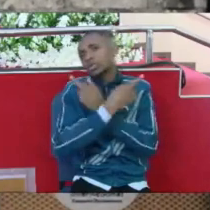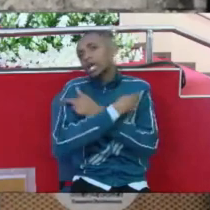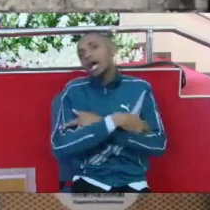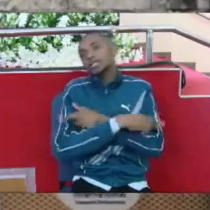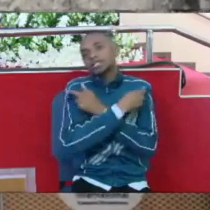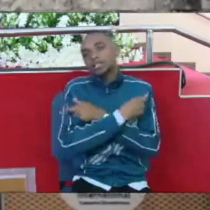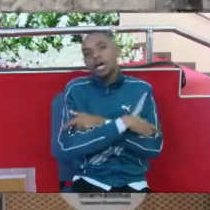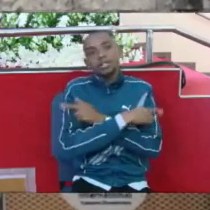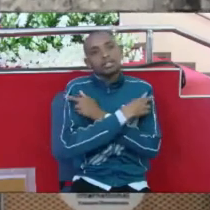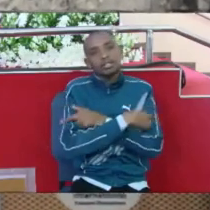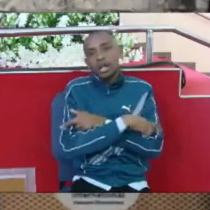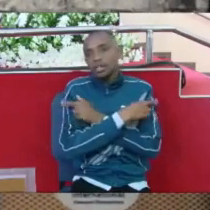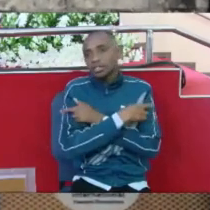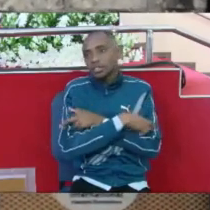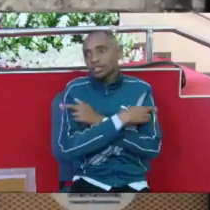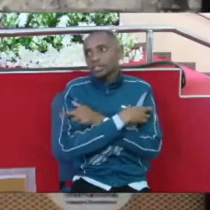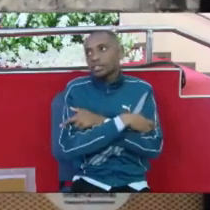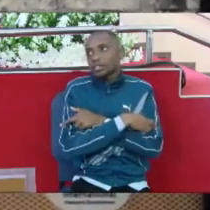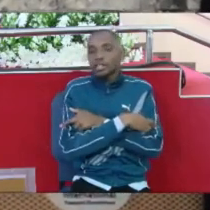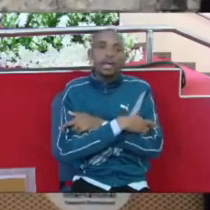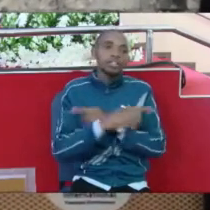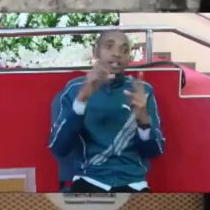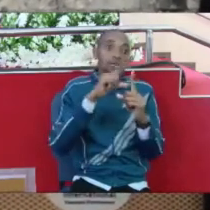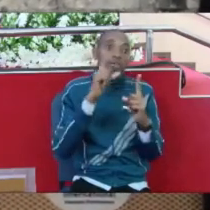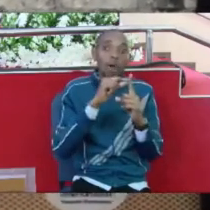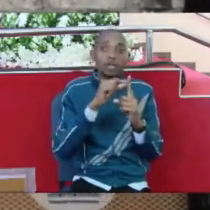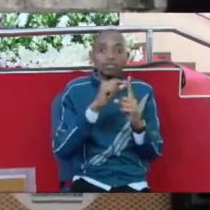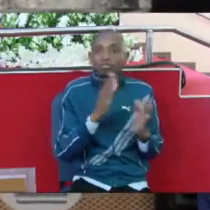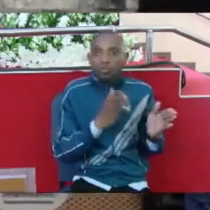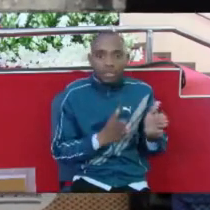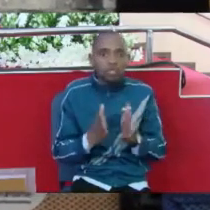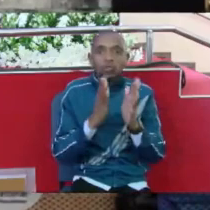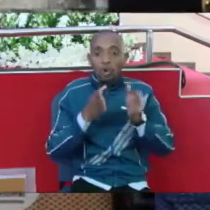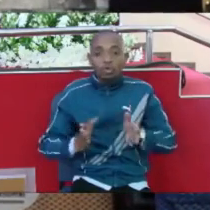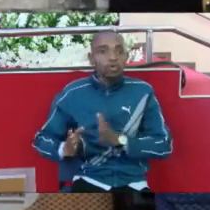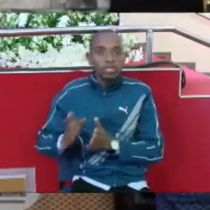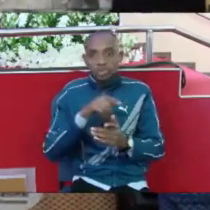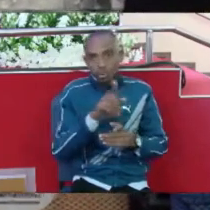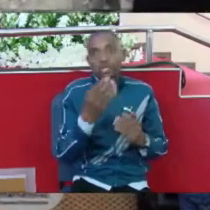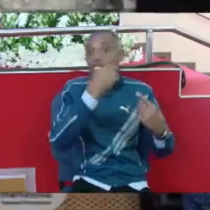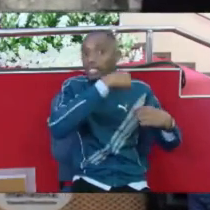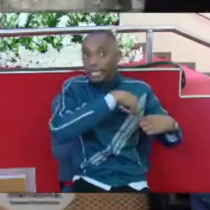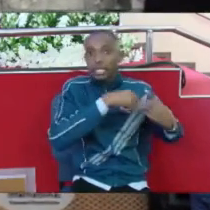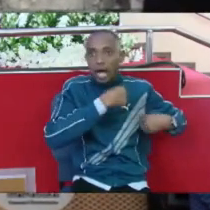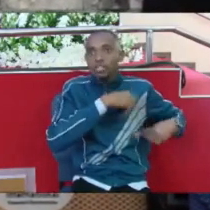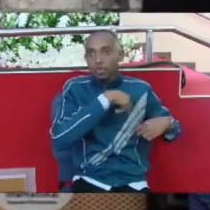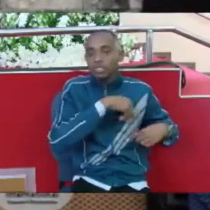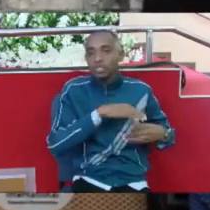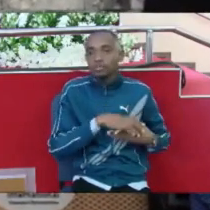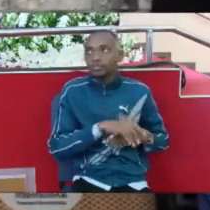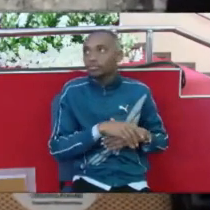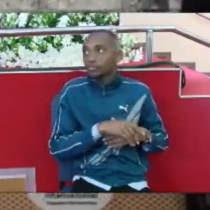Wacha nisababisha ukaweze kutulia. Hili neno lipate nafasi. One lady looked for a lawyer. Dada moja akatafuta